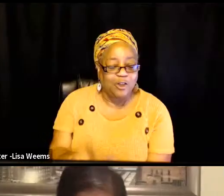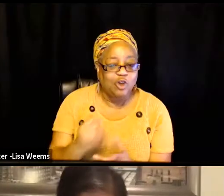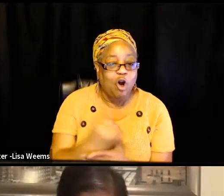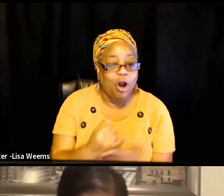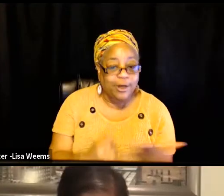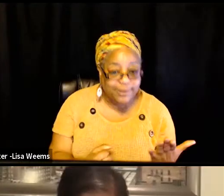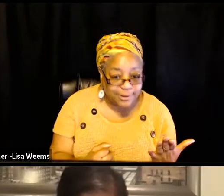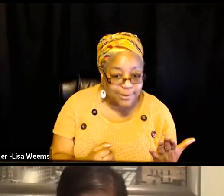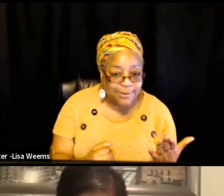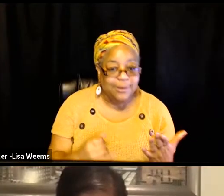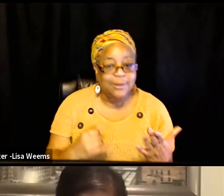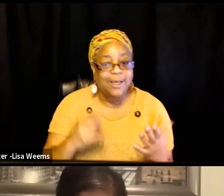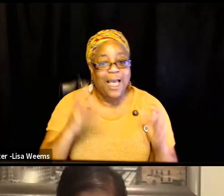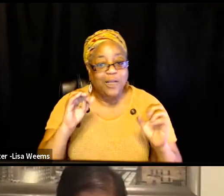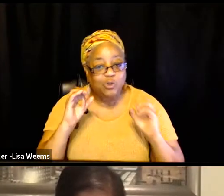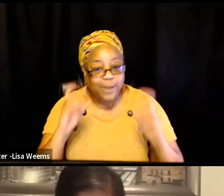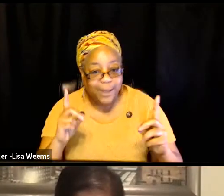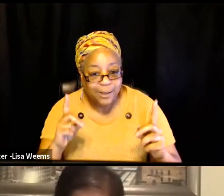cultural workers.